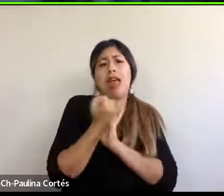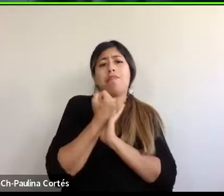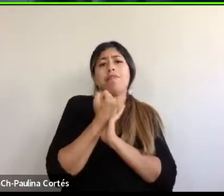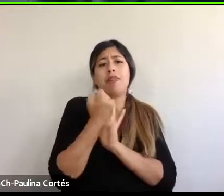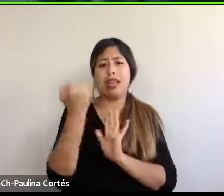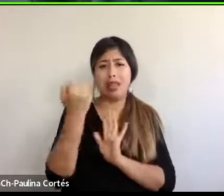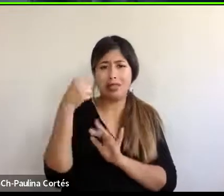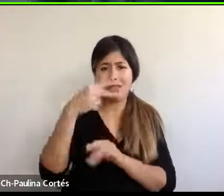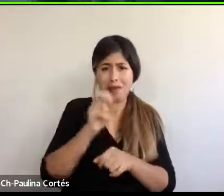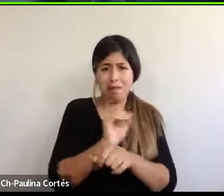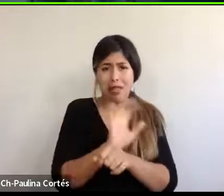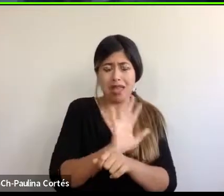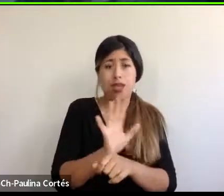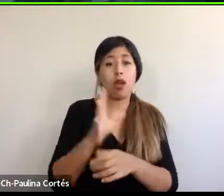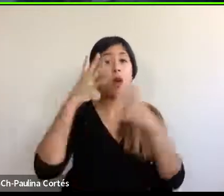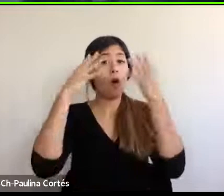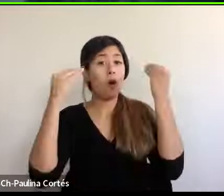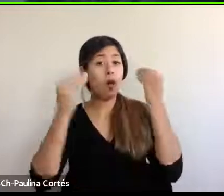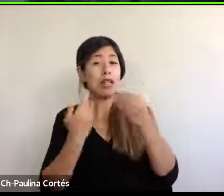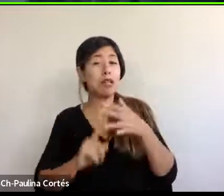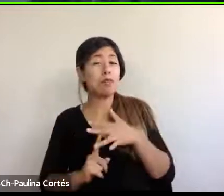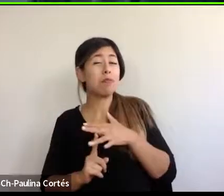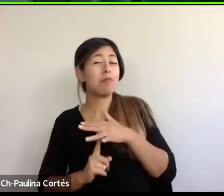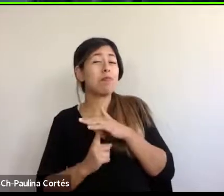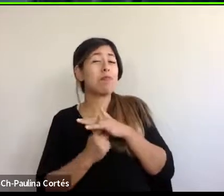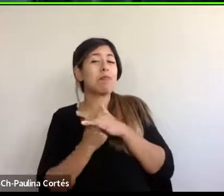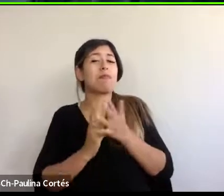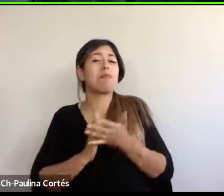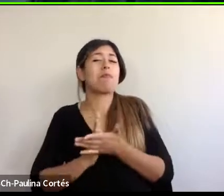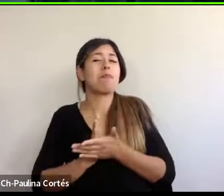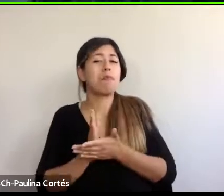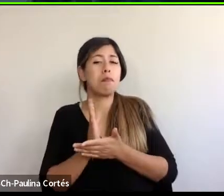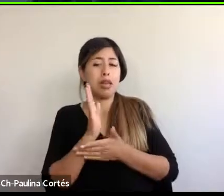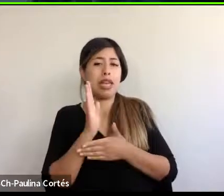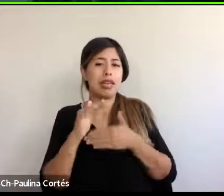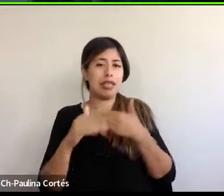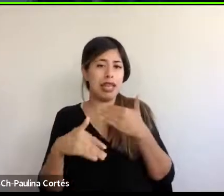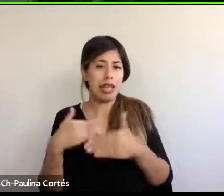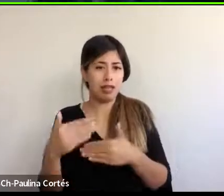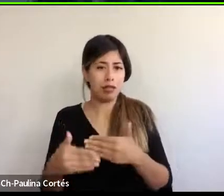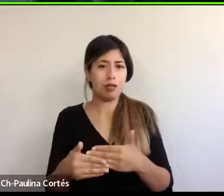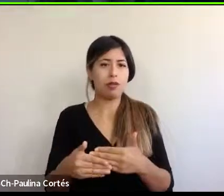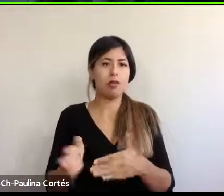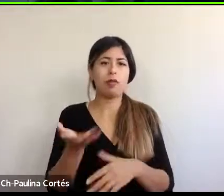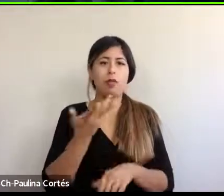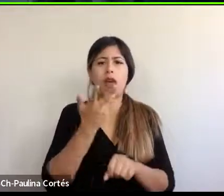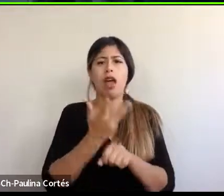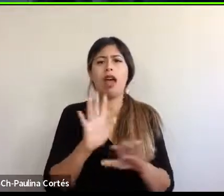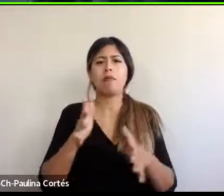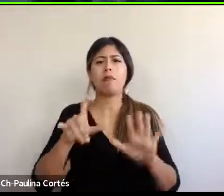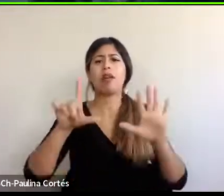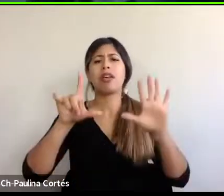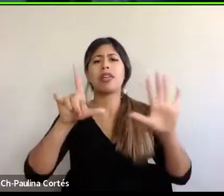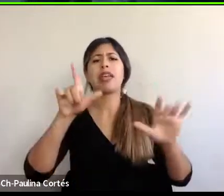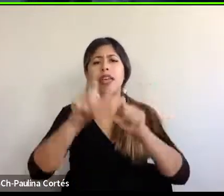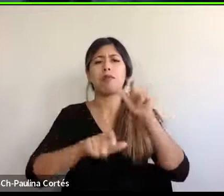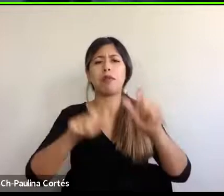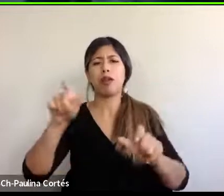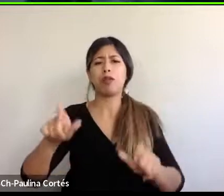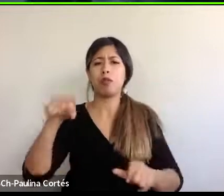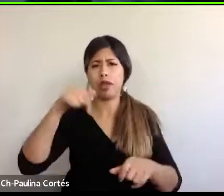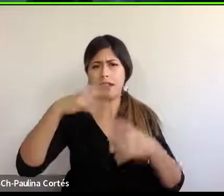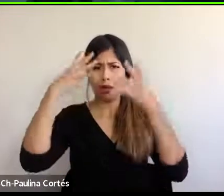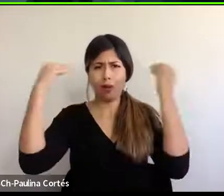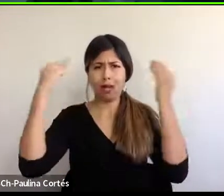new job called impact producer. We have about 7 people in the Netherlands who are an impact producer. It's